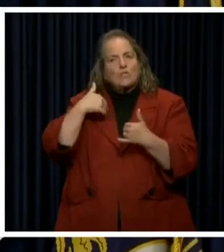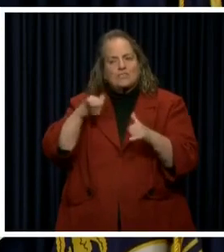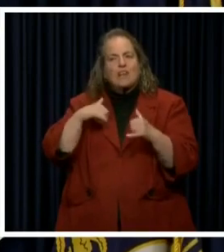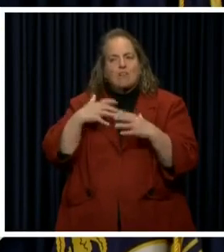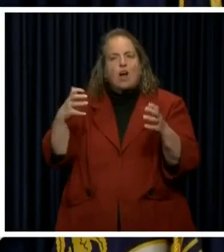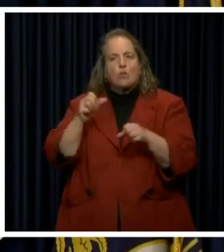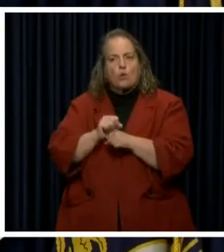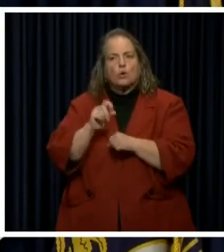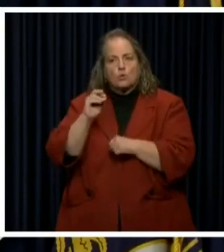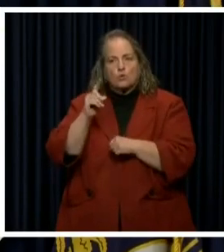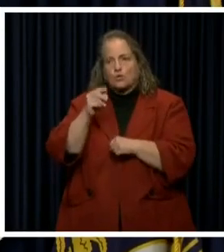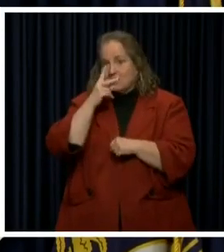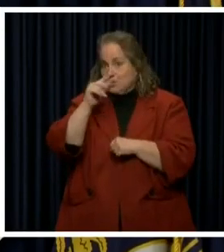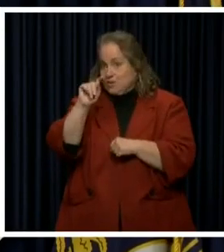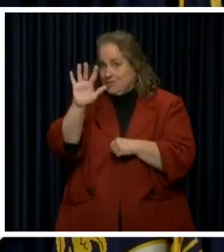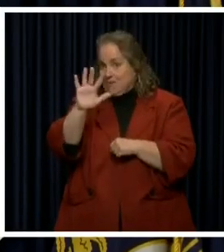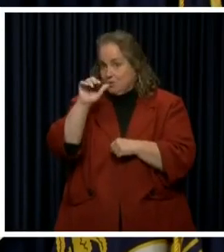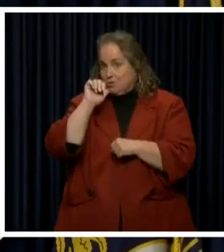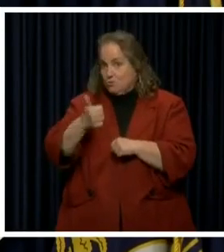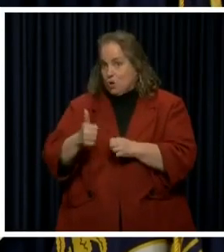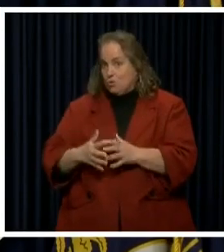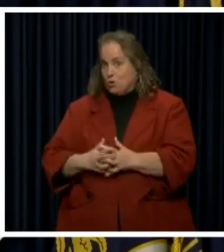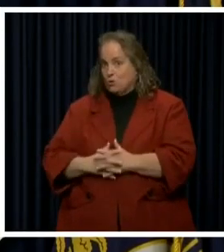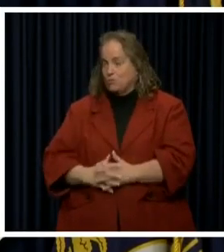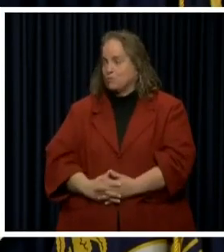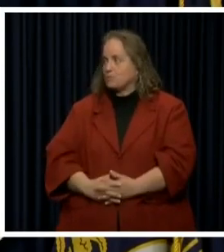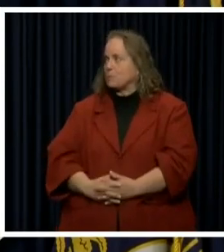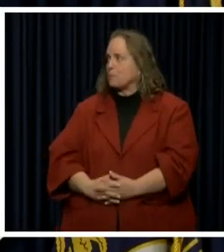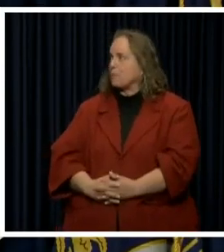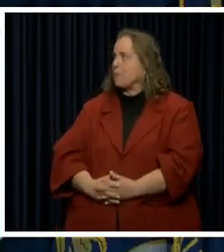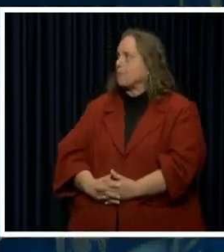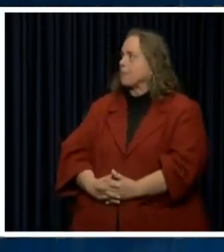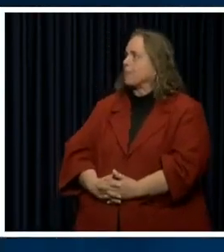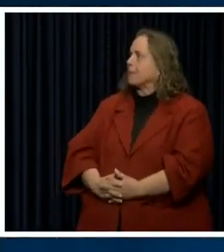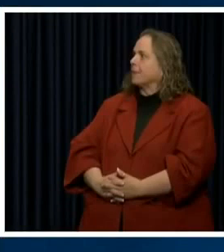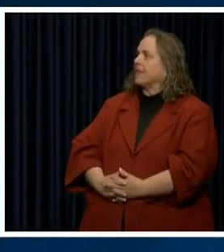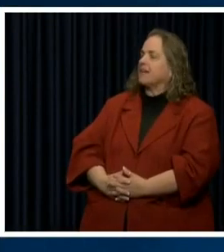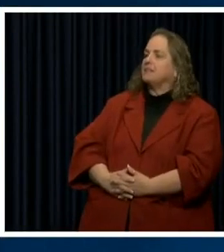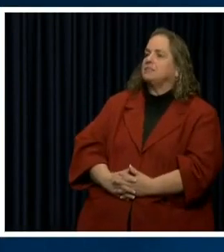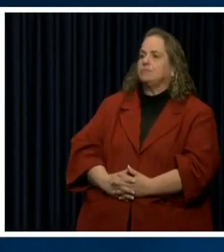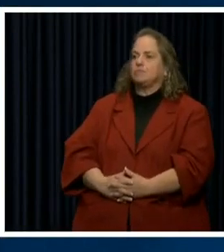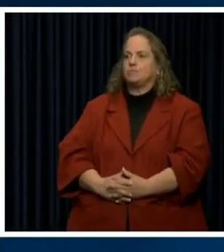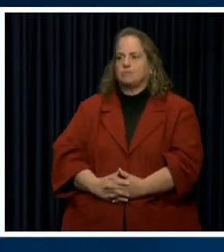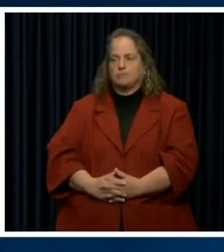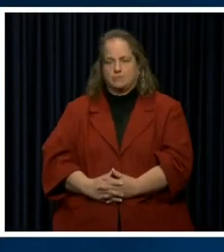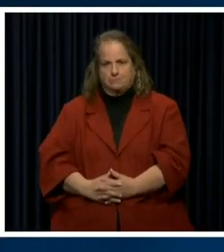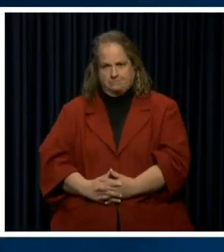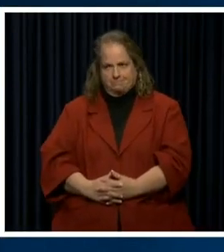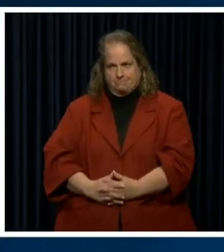lot of work to do. See you at 5 tomorrow.